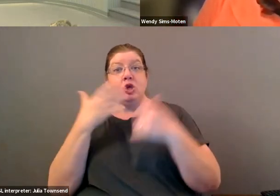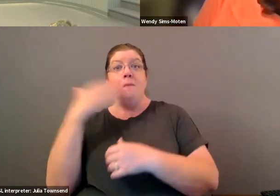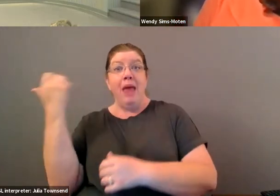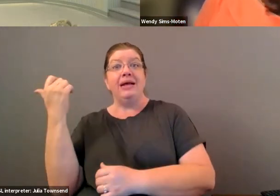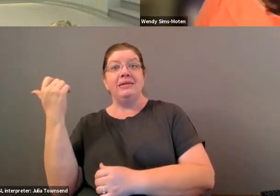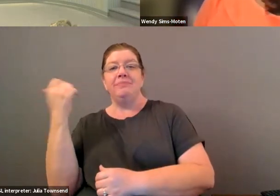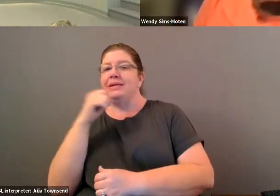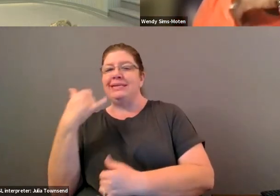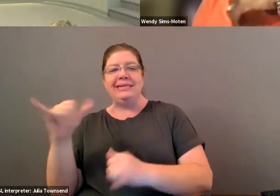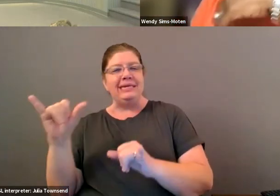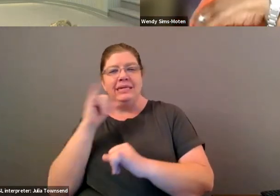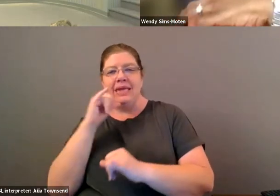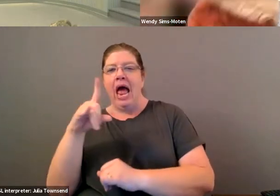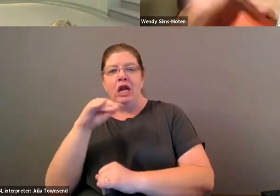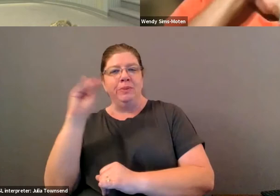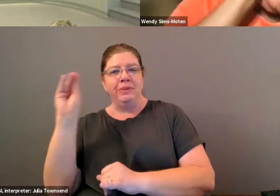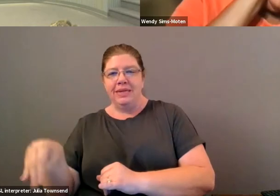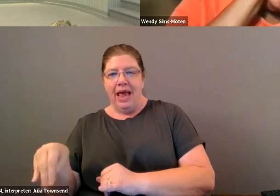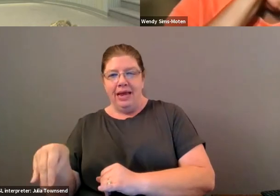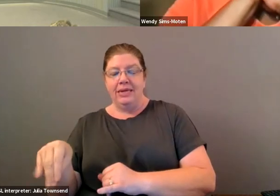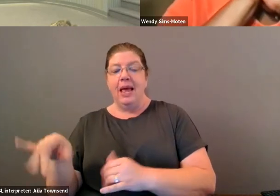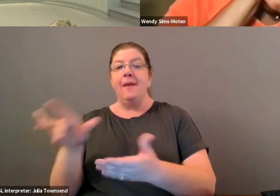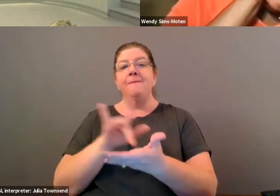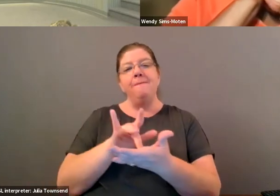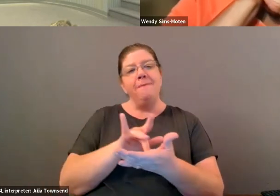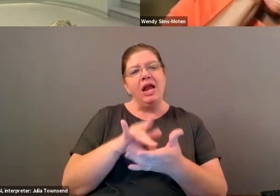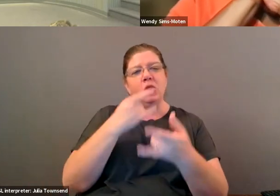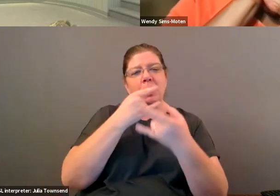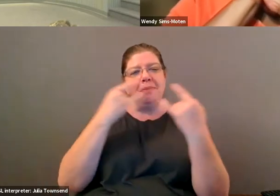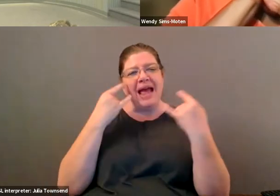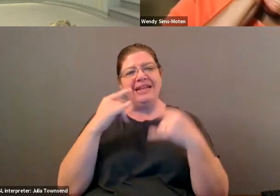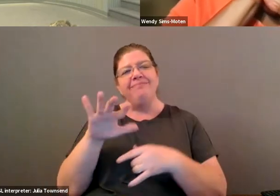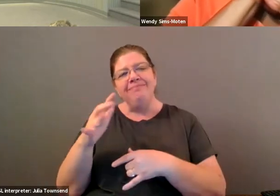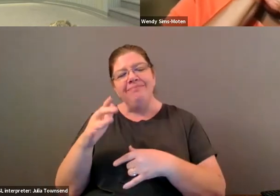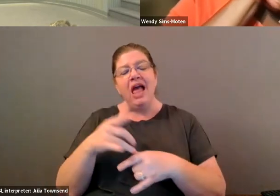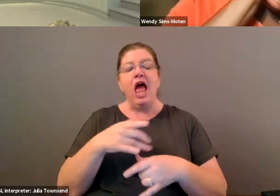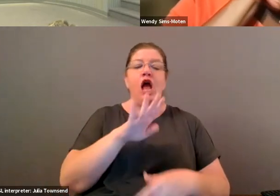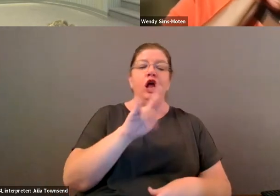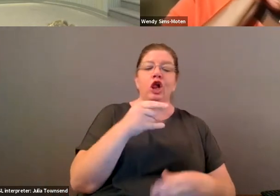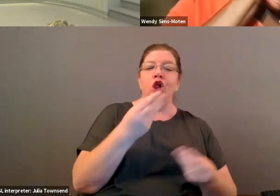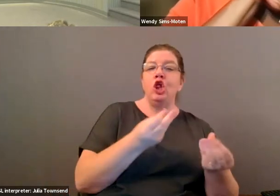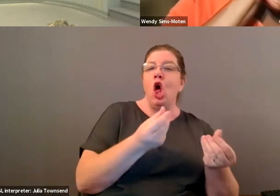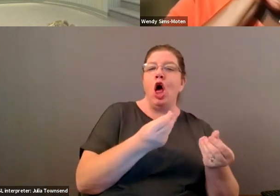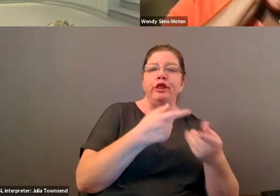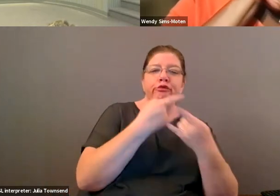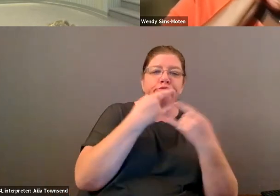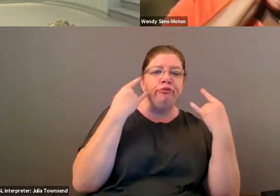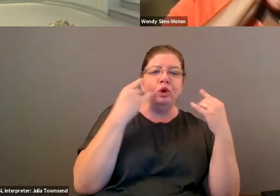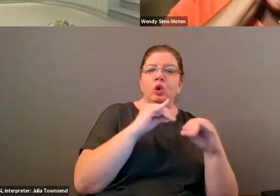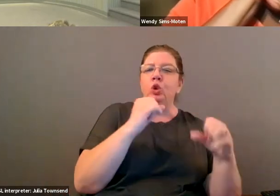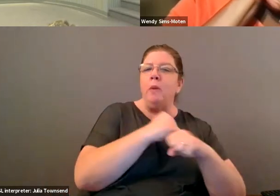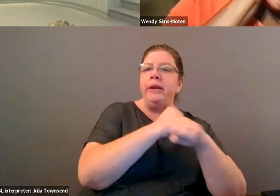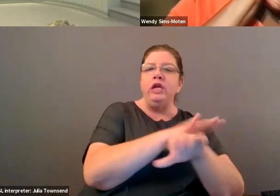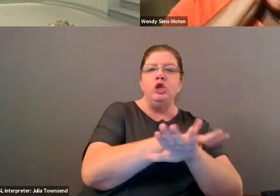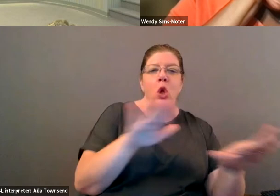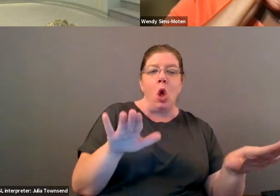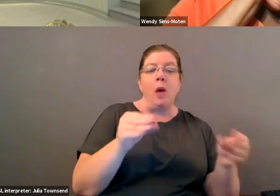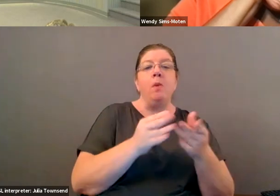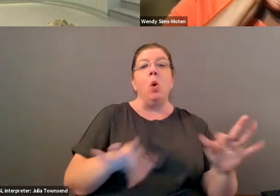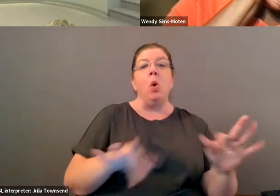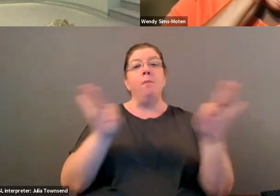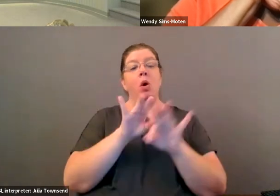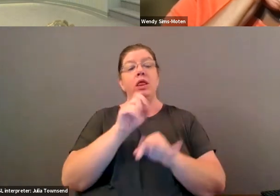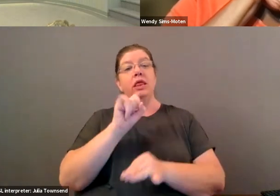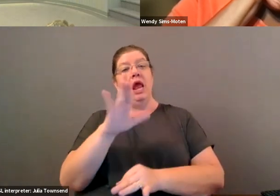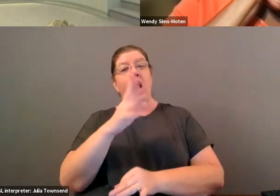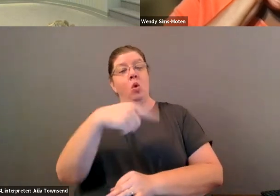are 100%. Medical masks are negligible and cloth is no protection at all. More important is the air quality of the building, and I'm glad to